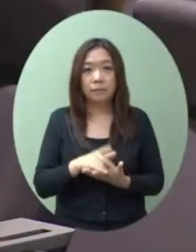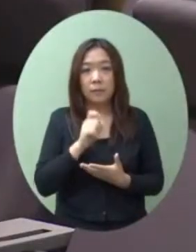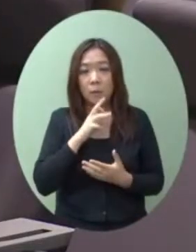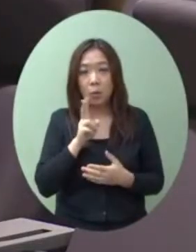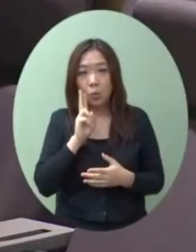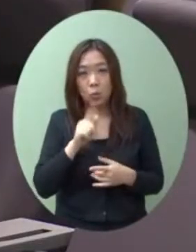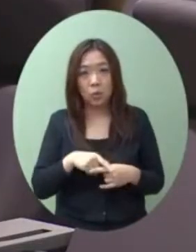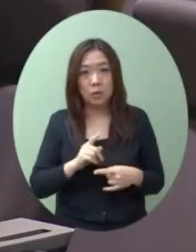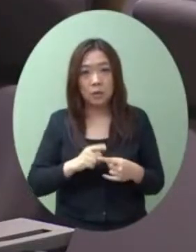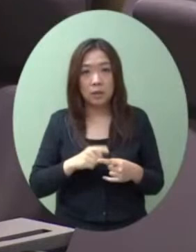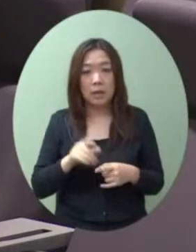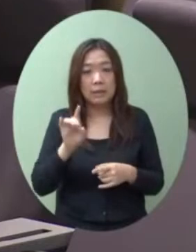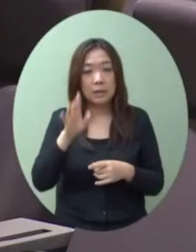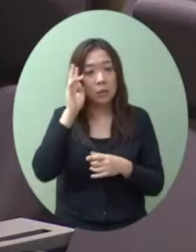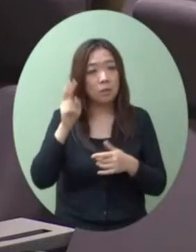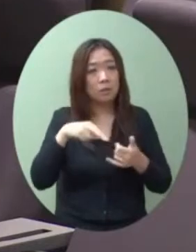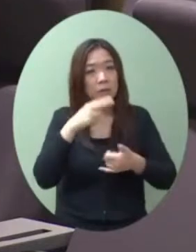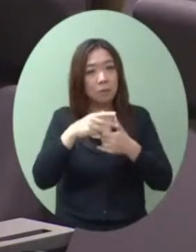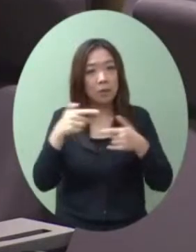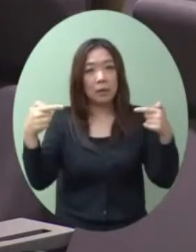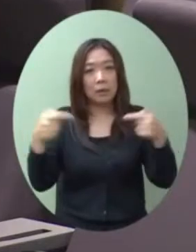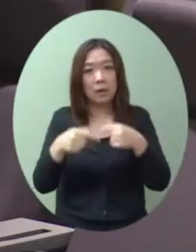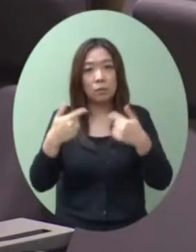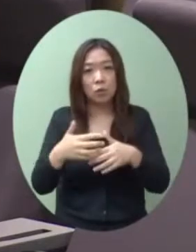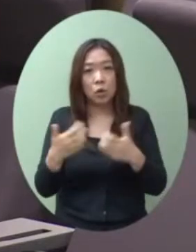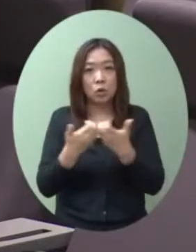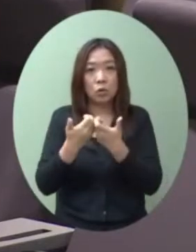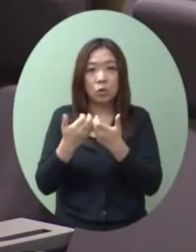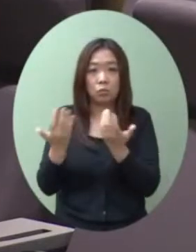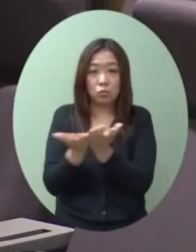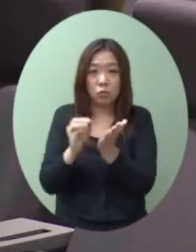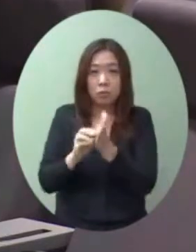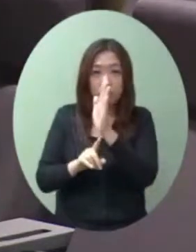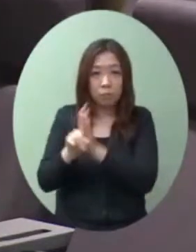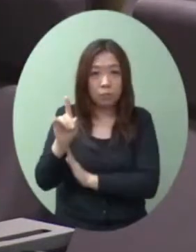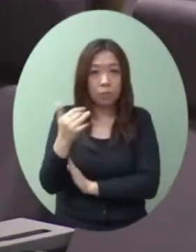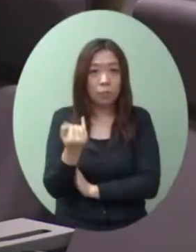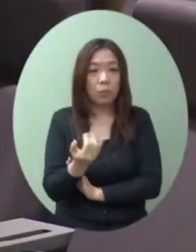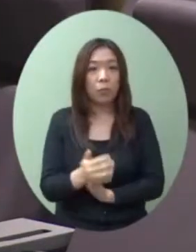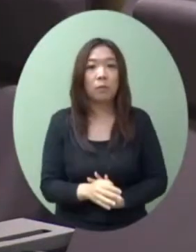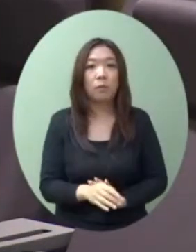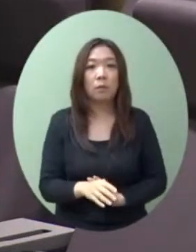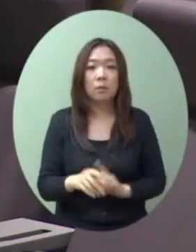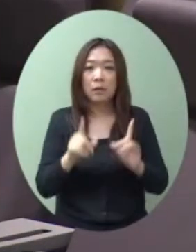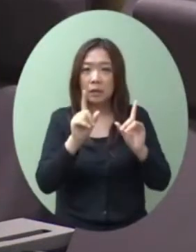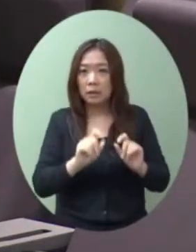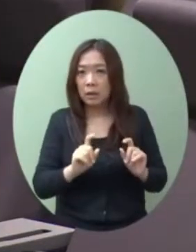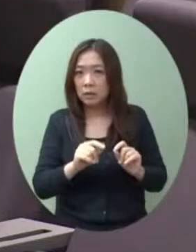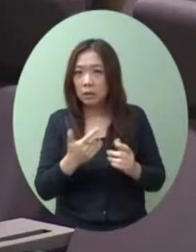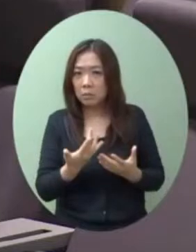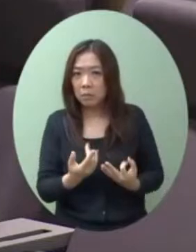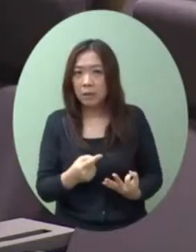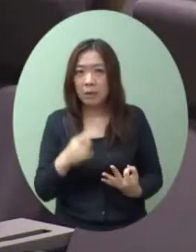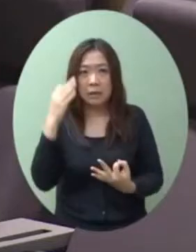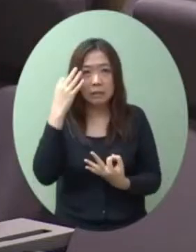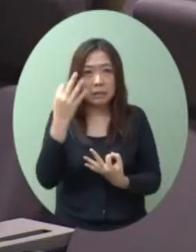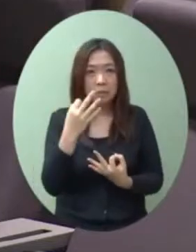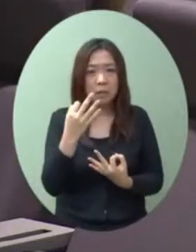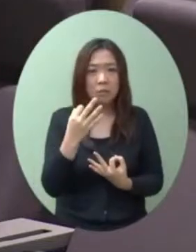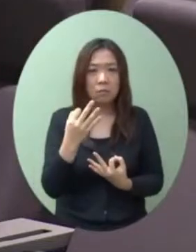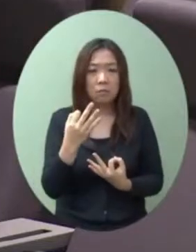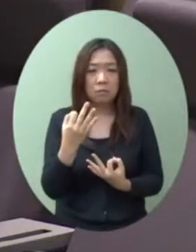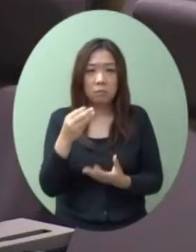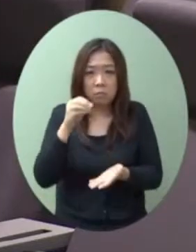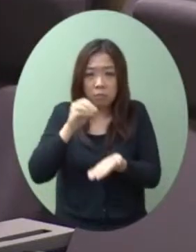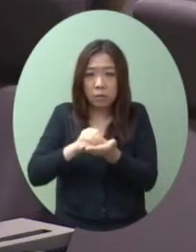quarantine period. And can you explain why 3 days of hotel quarantine are required but not 2 or 1? And will this new